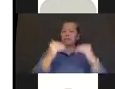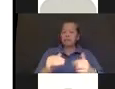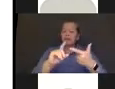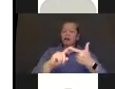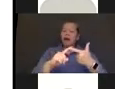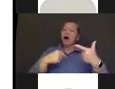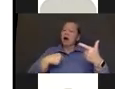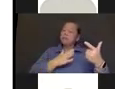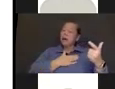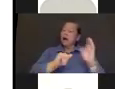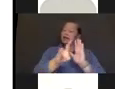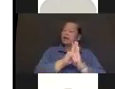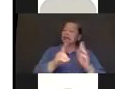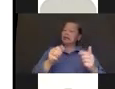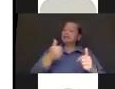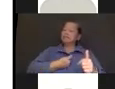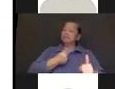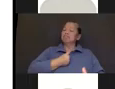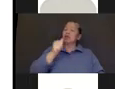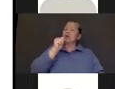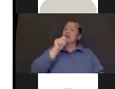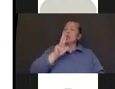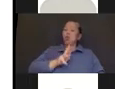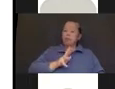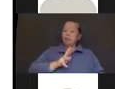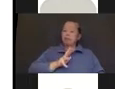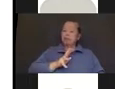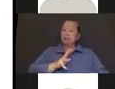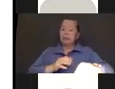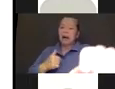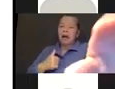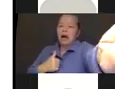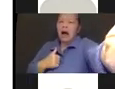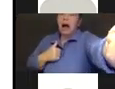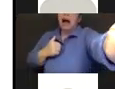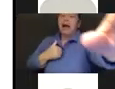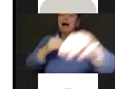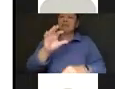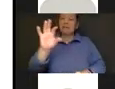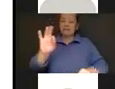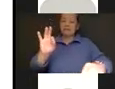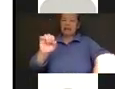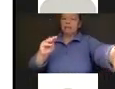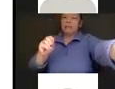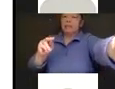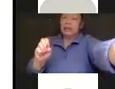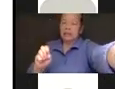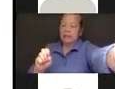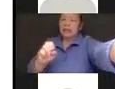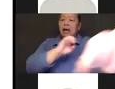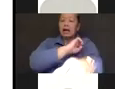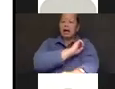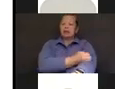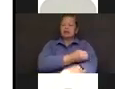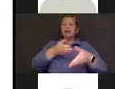identifies as a woman, and I carry the feminine energy, right? That allows me to connect with